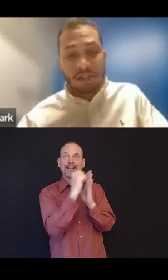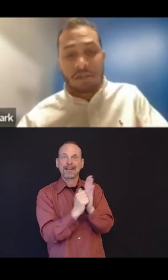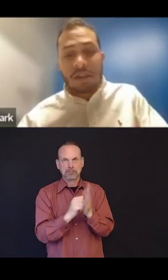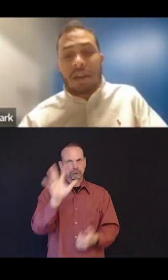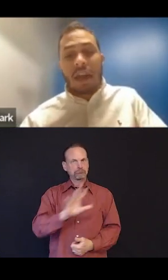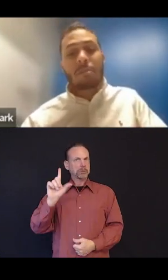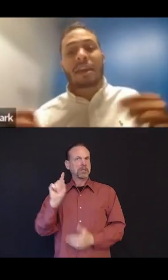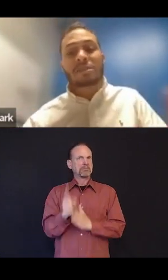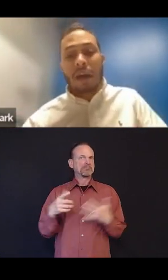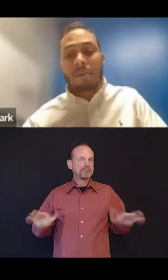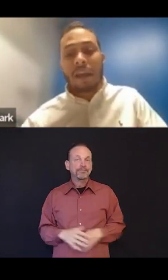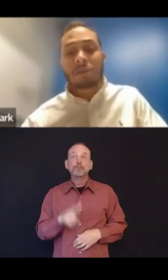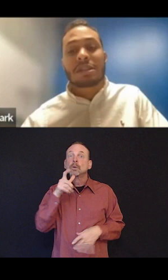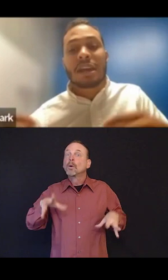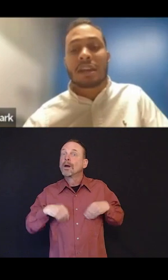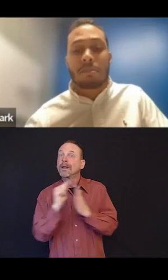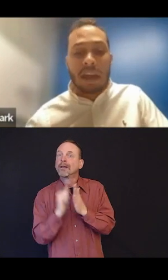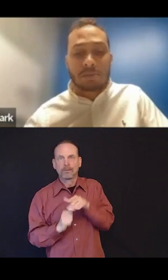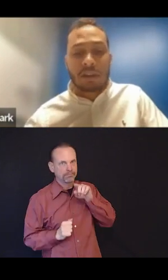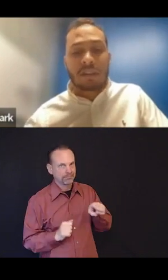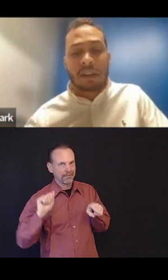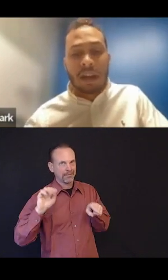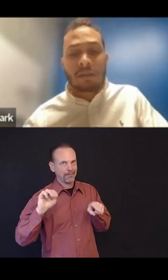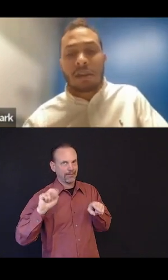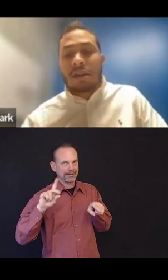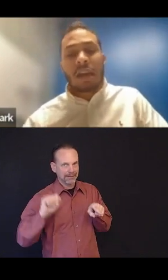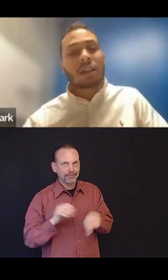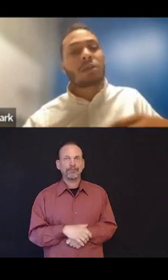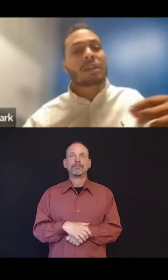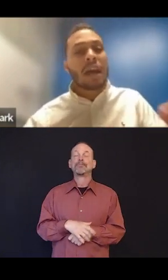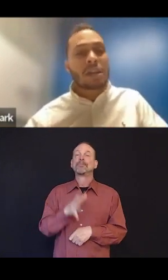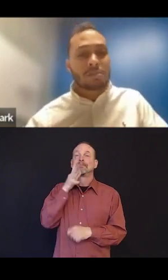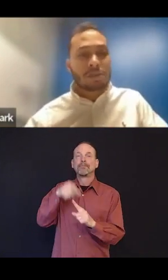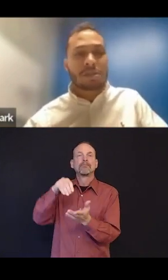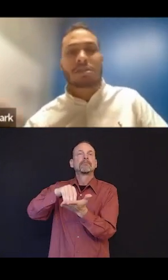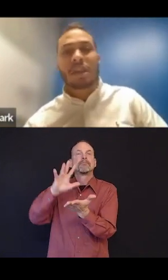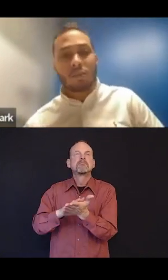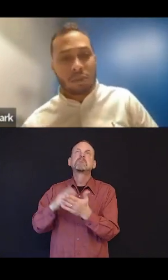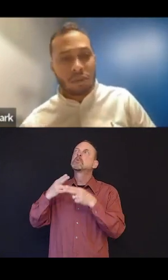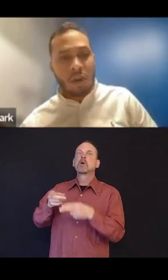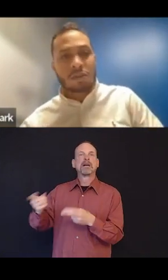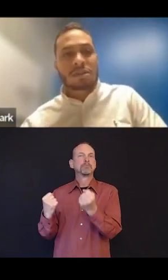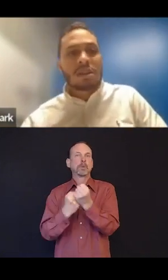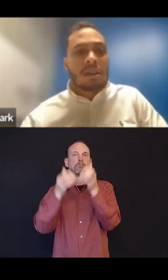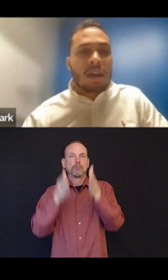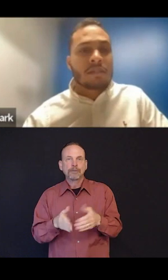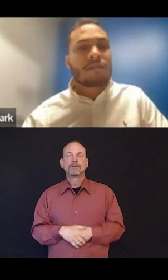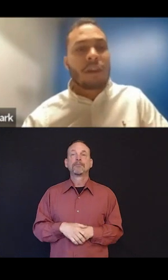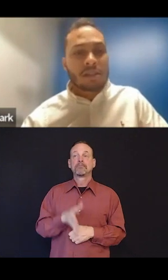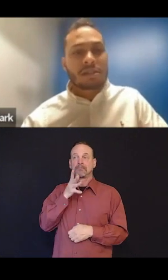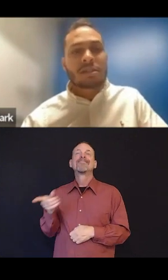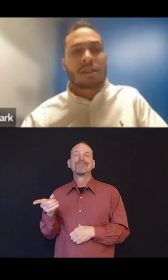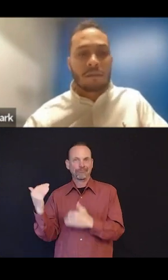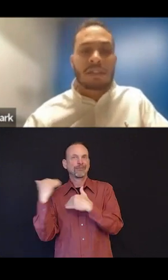support person. And Amanda's mom handles the day-to-day management of the account, including the contributions and withdrawals of